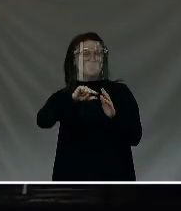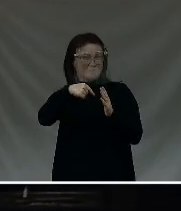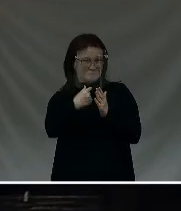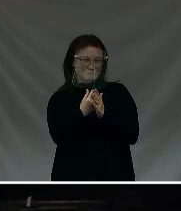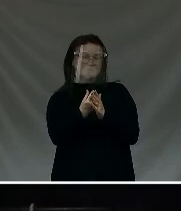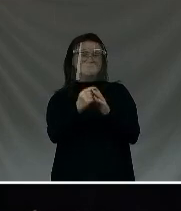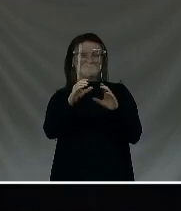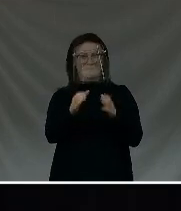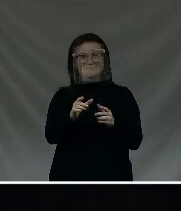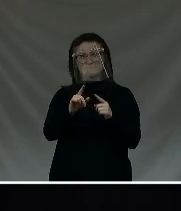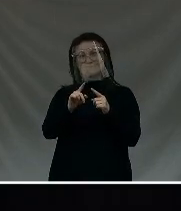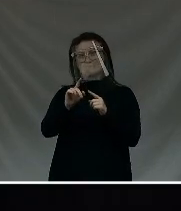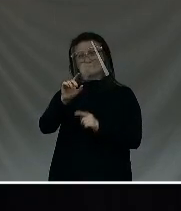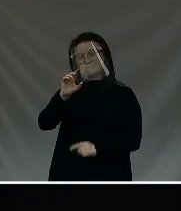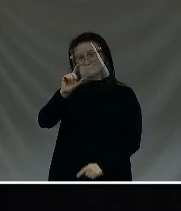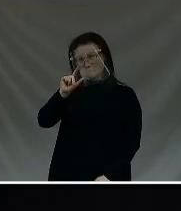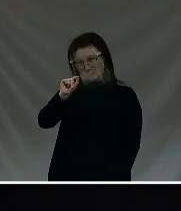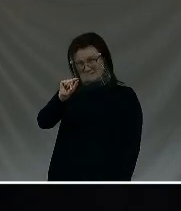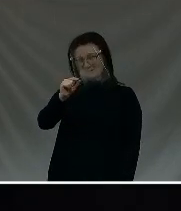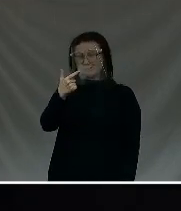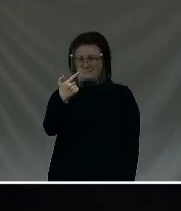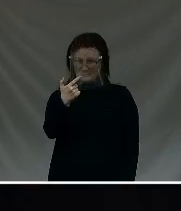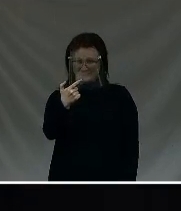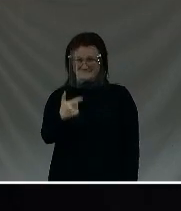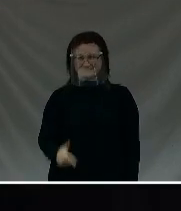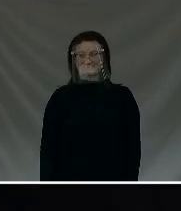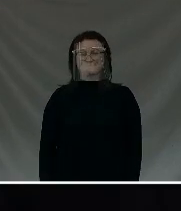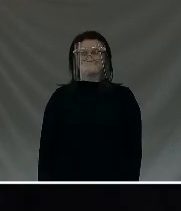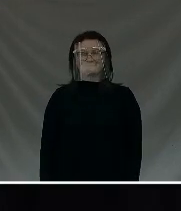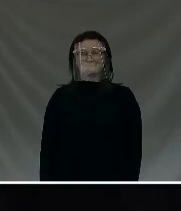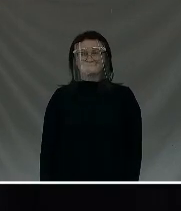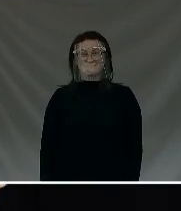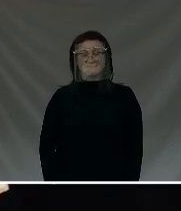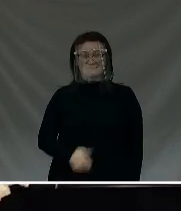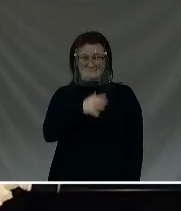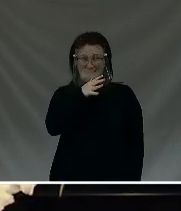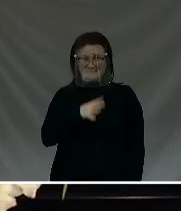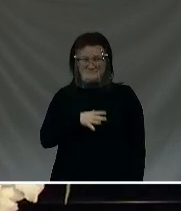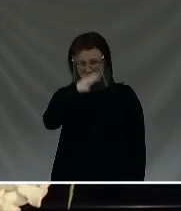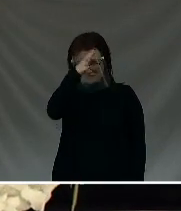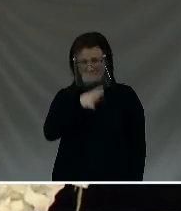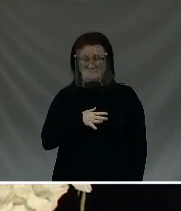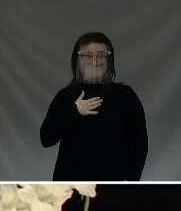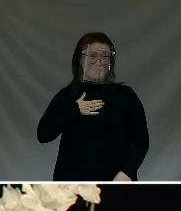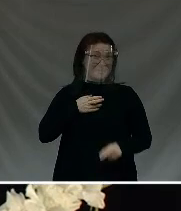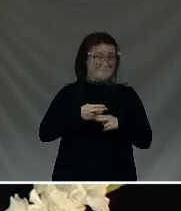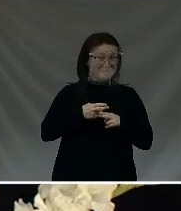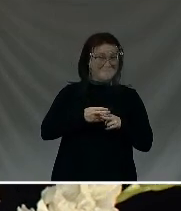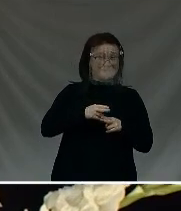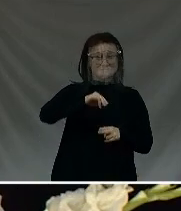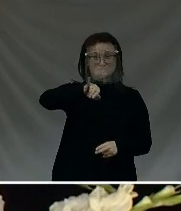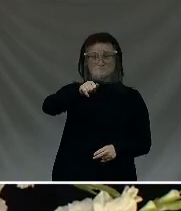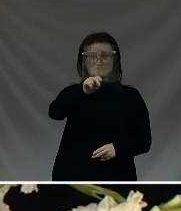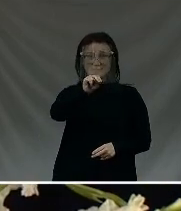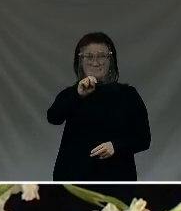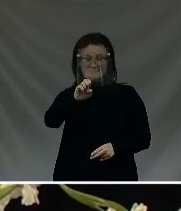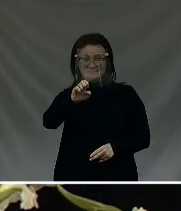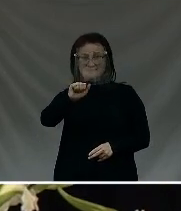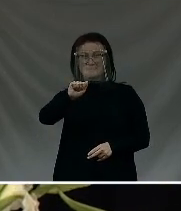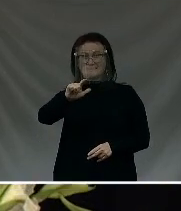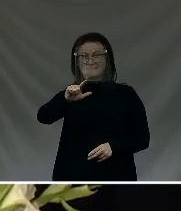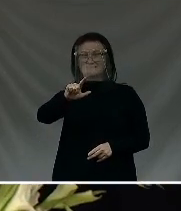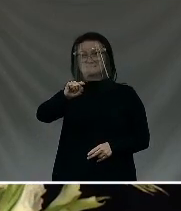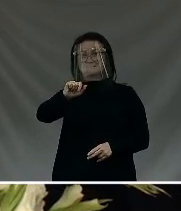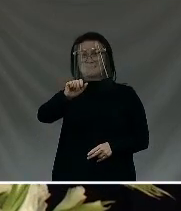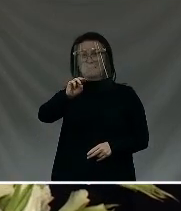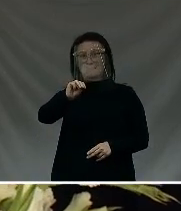graduating class of 2021. Ladies and gentlemen, My name is Jane Altamimi, and as